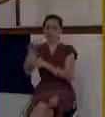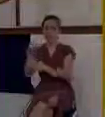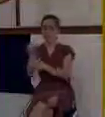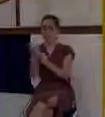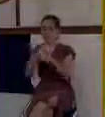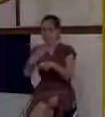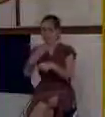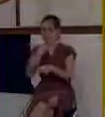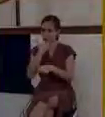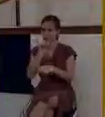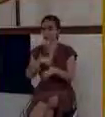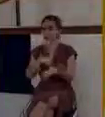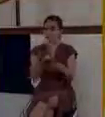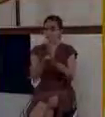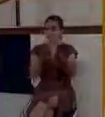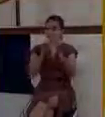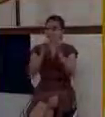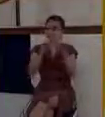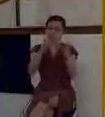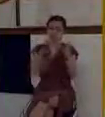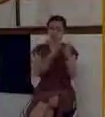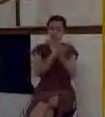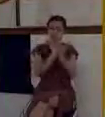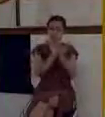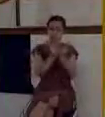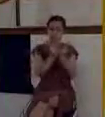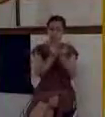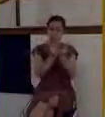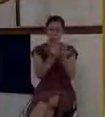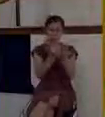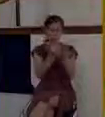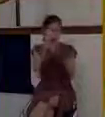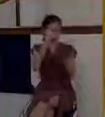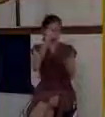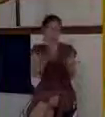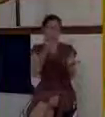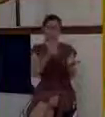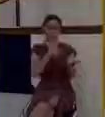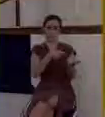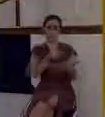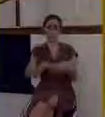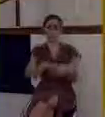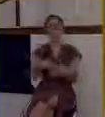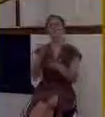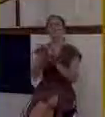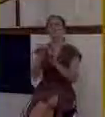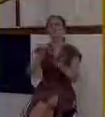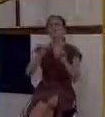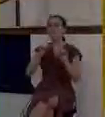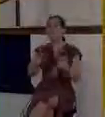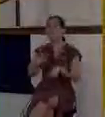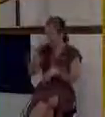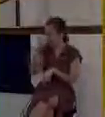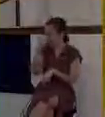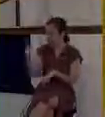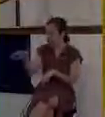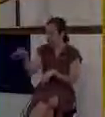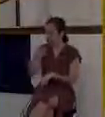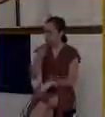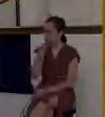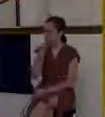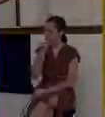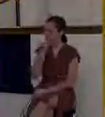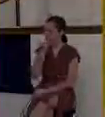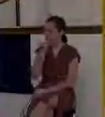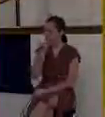matters because it's important to Jesus. Look at verse 24. And Jesus answering said unto them, do ye not therefore err,